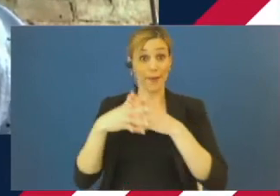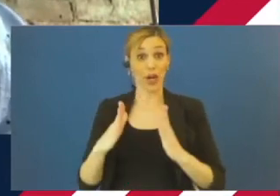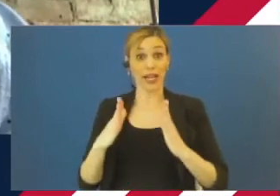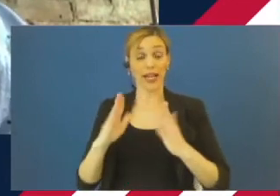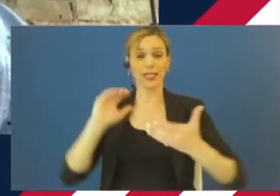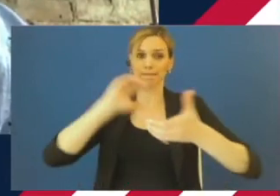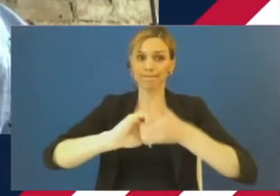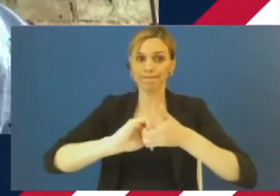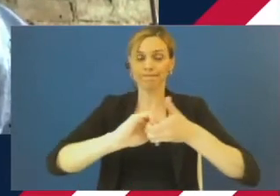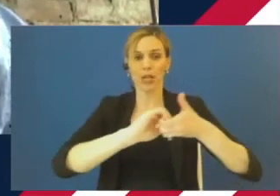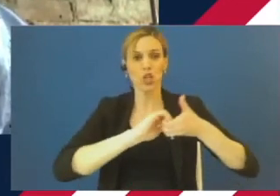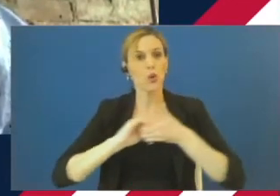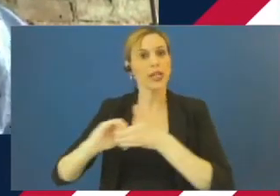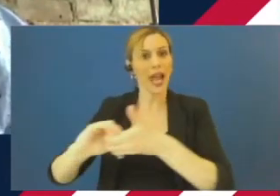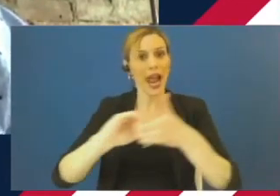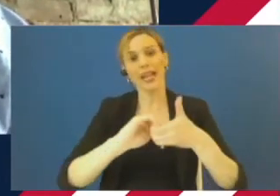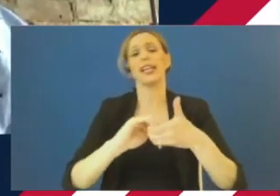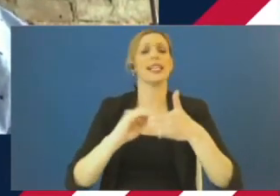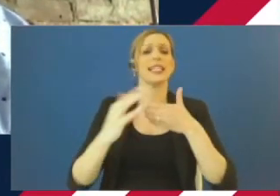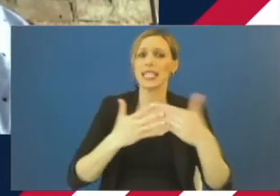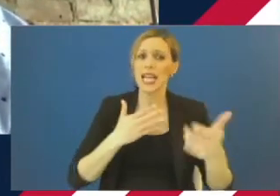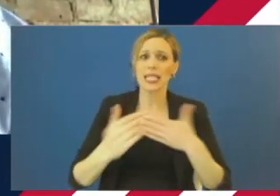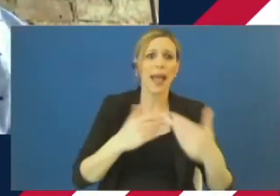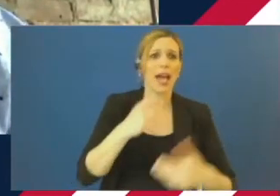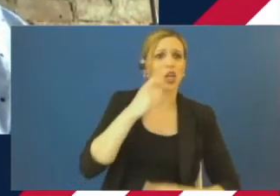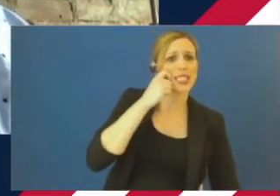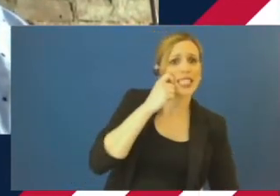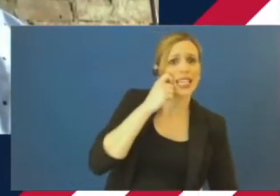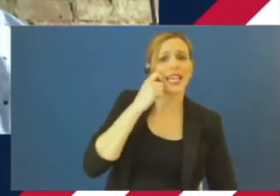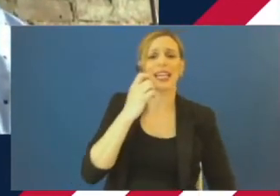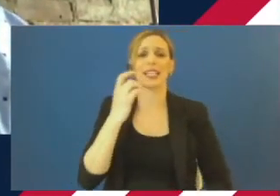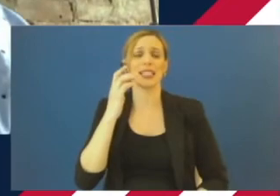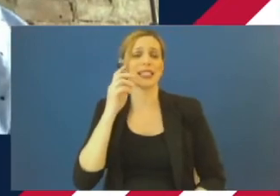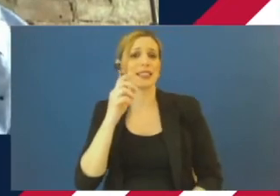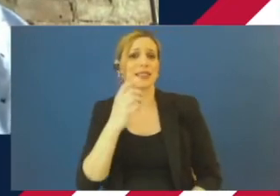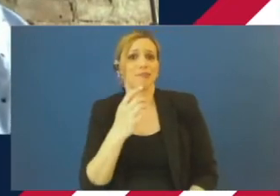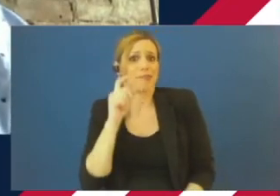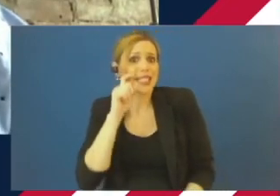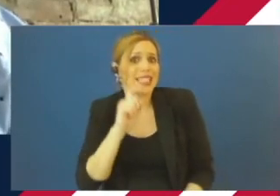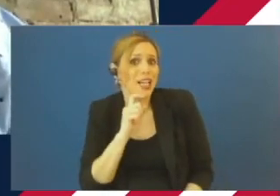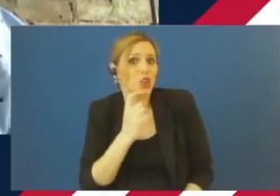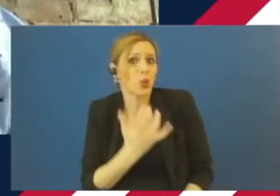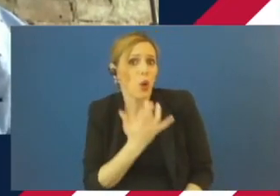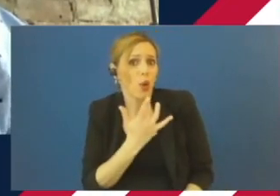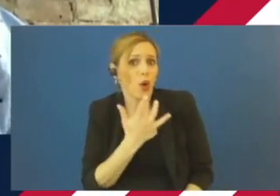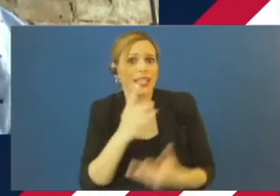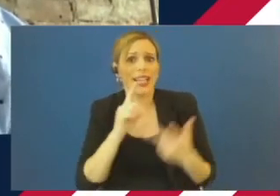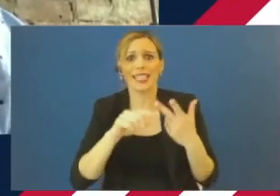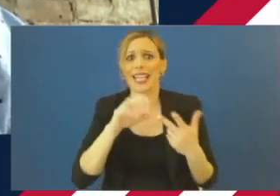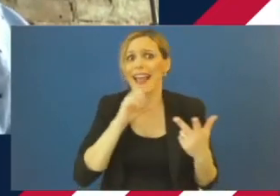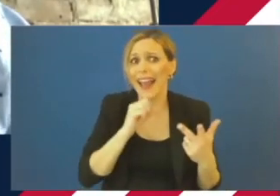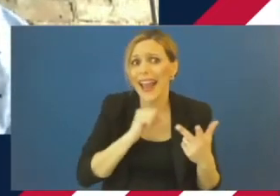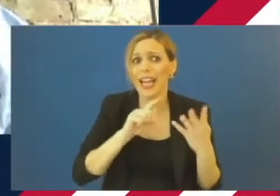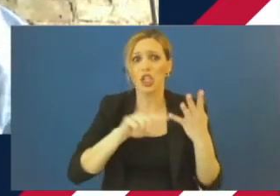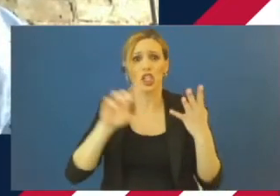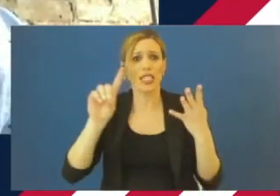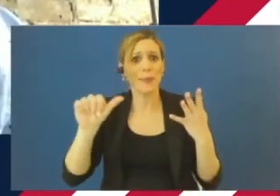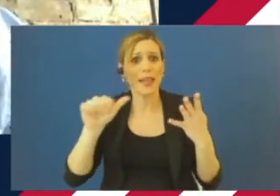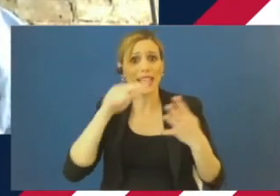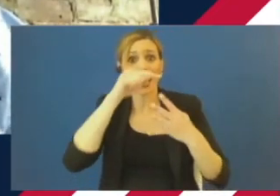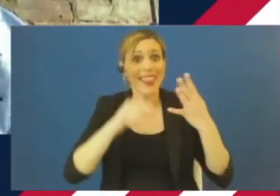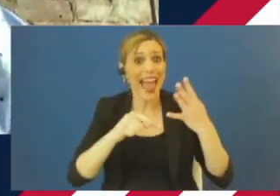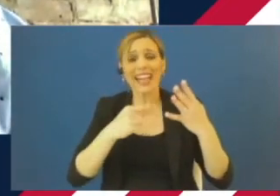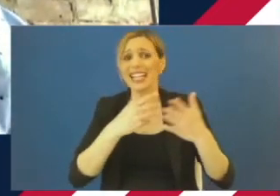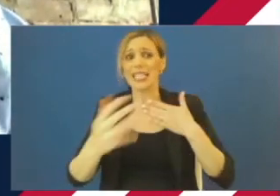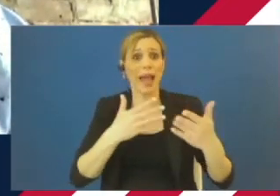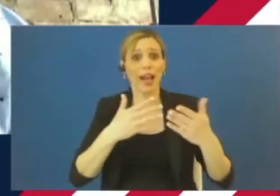ethnicity, gender and gender identity, sexual orientation, age, ethnicity, and disability status. We stand together to